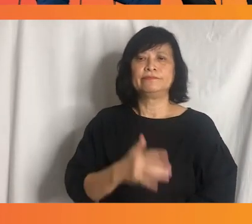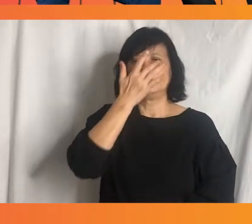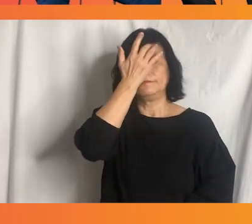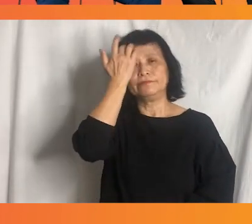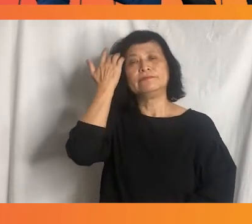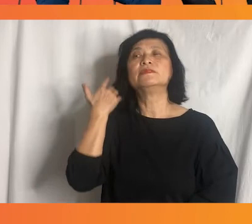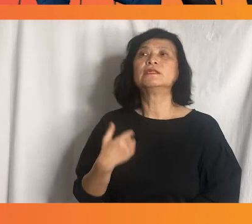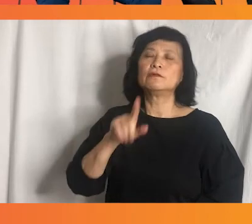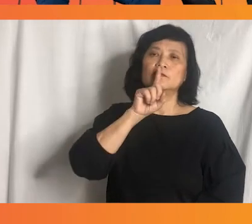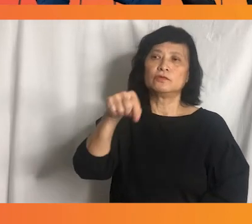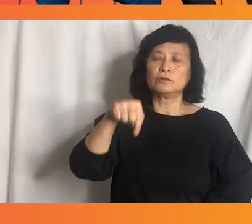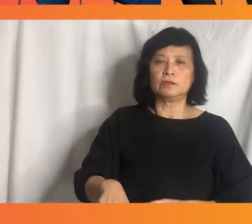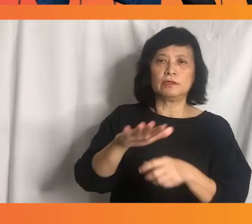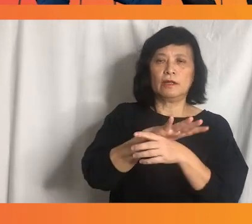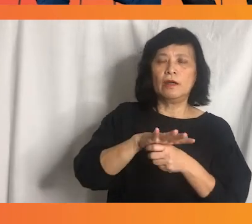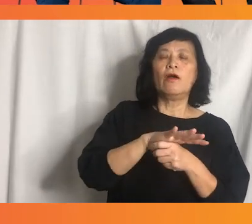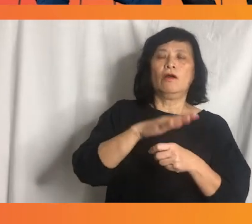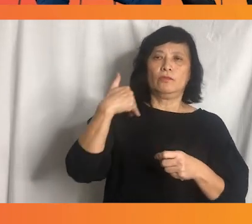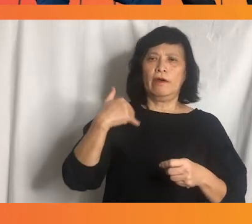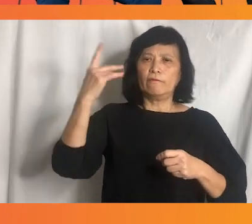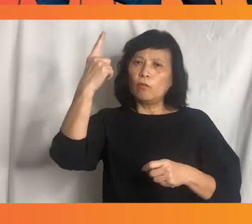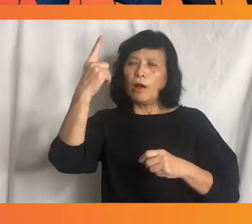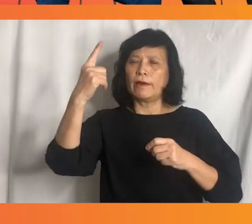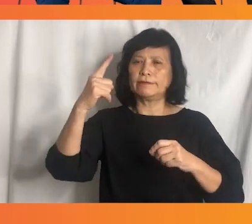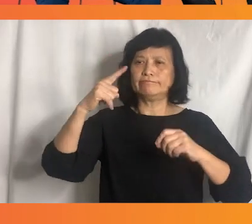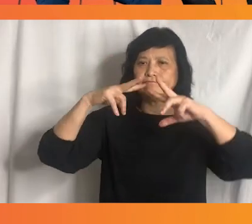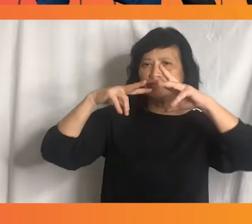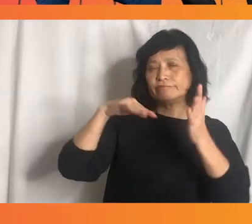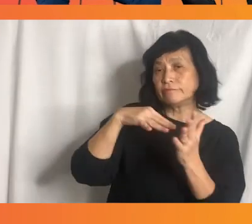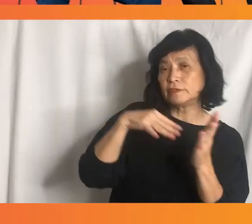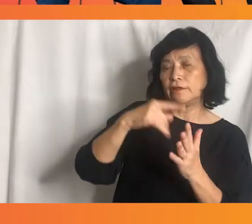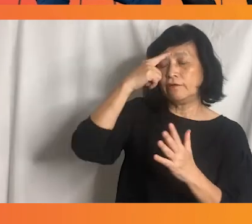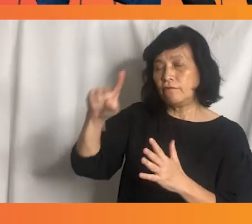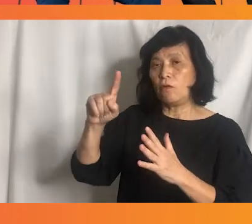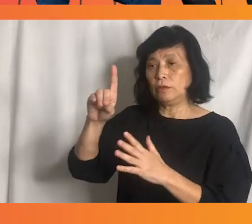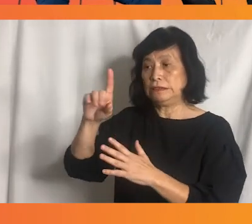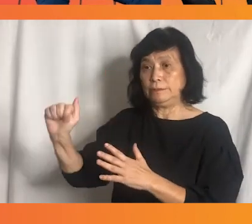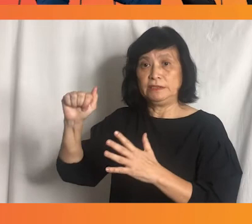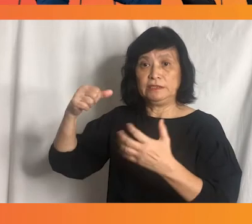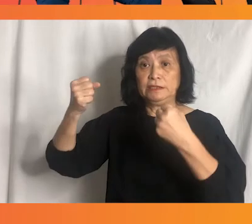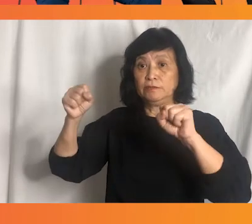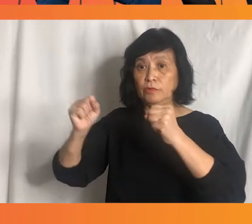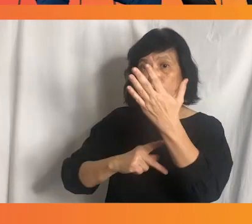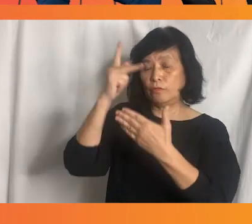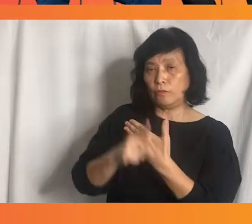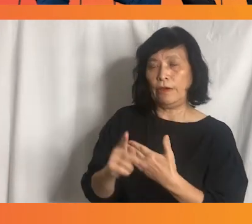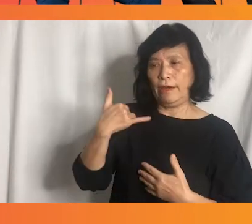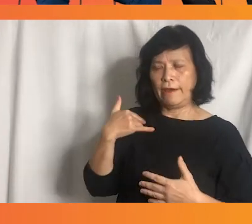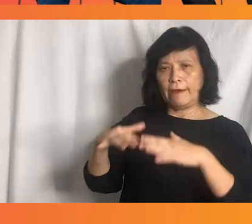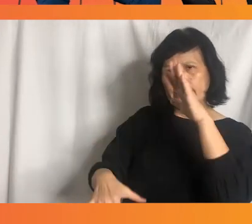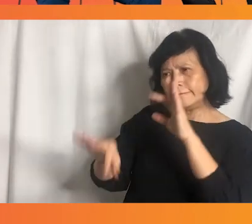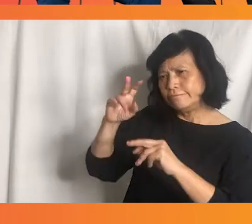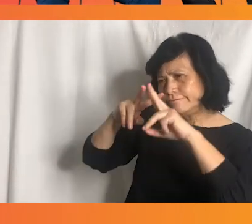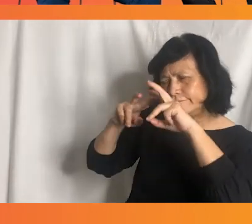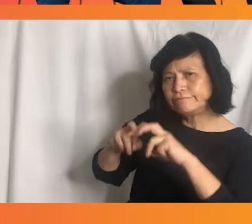Now, locally, we also had an exploratory study done on disability sports programs, and they actually investigated the